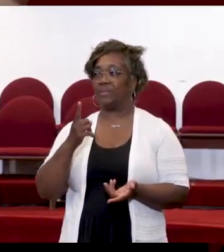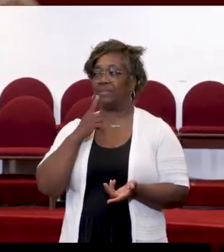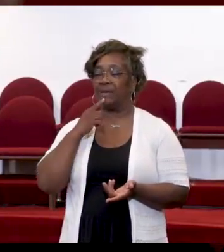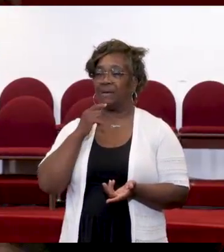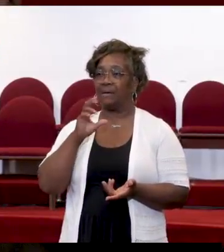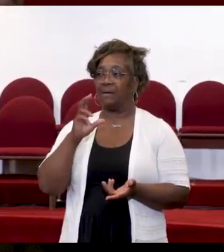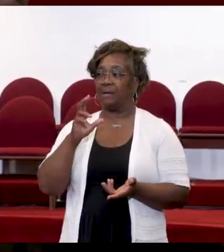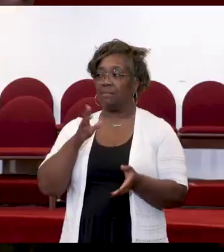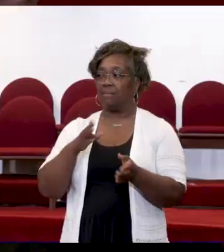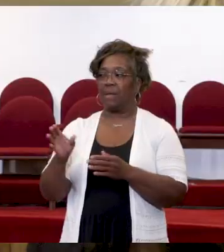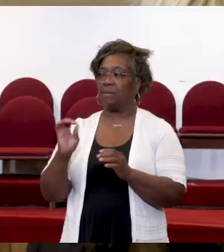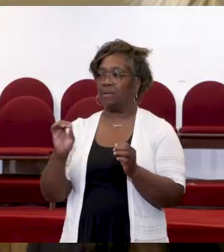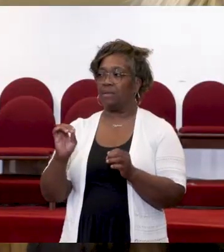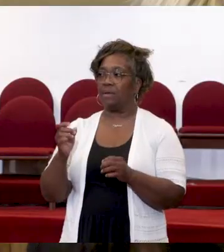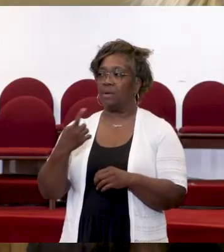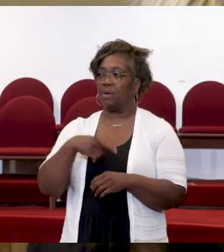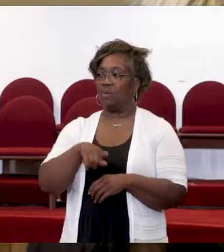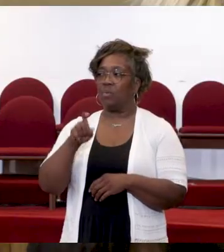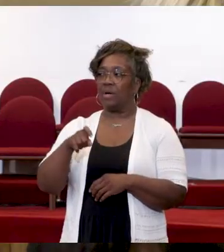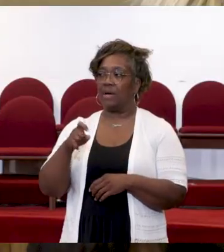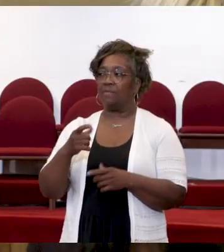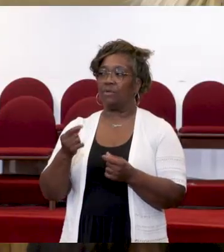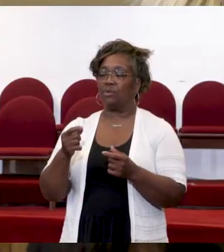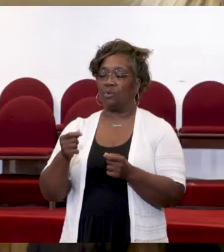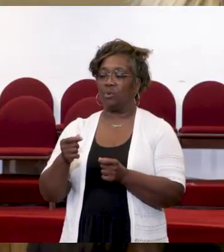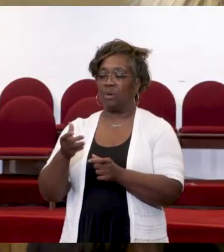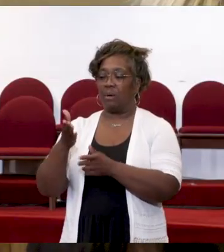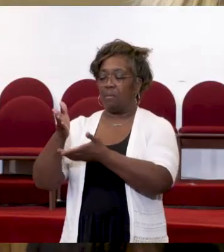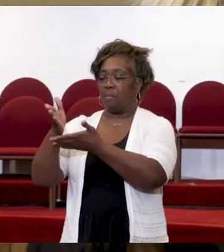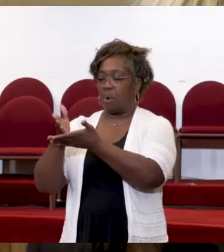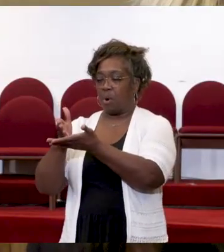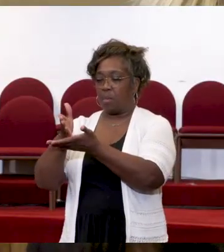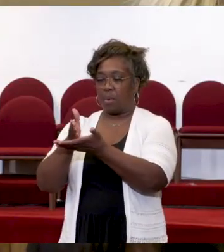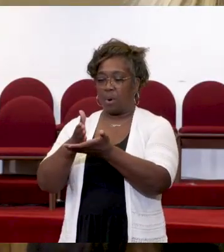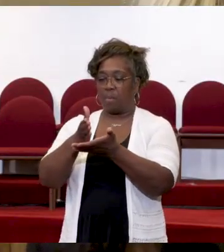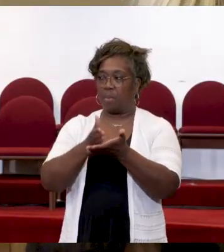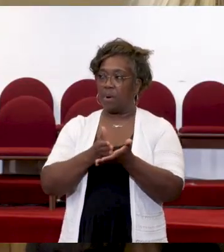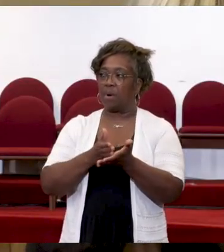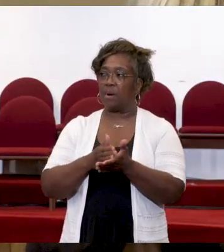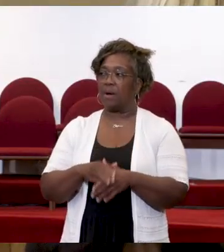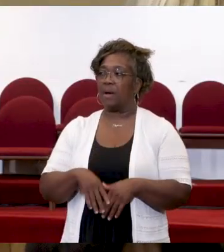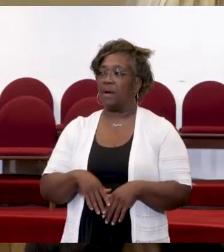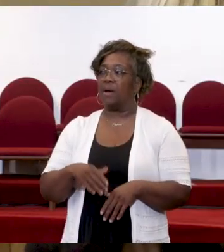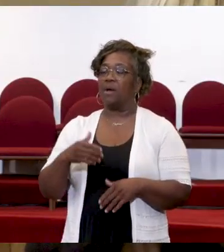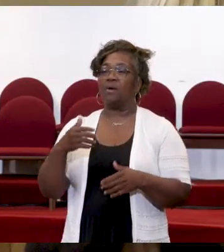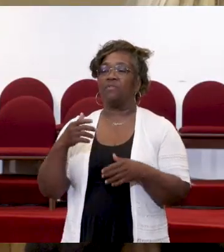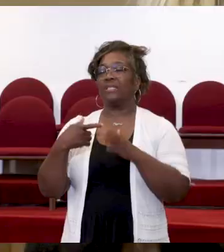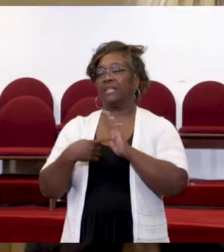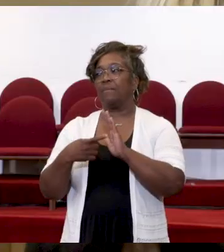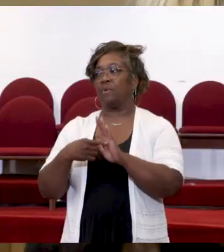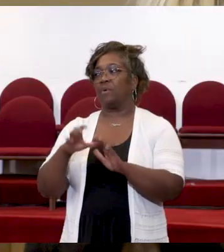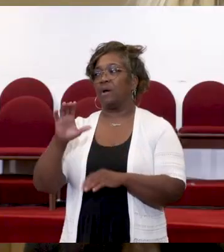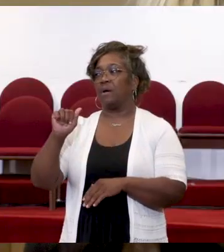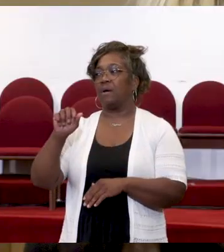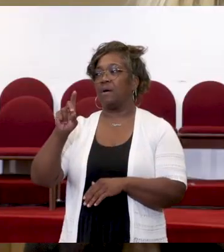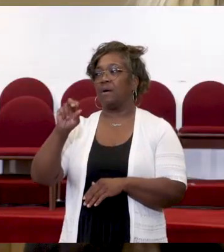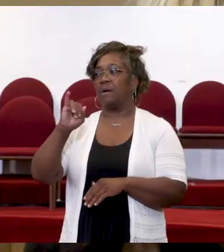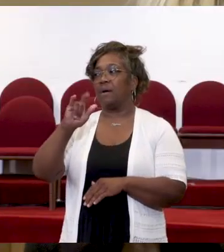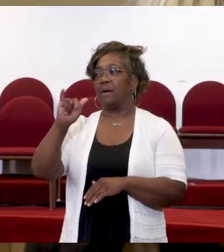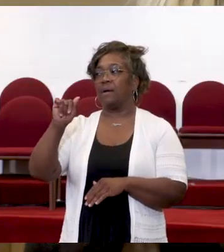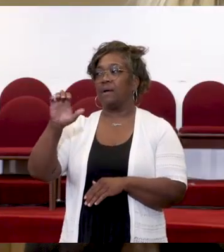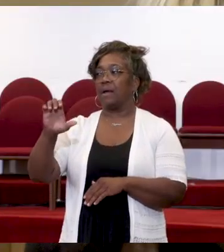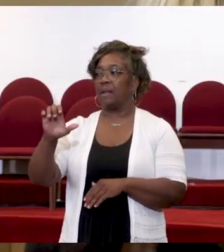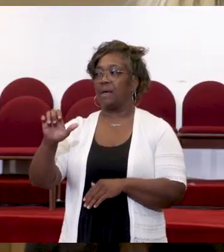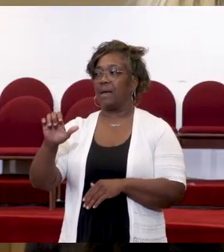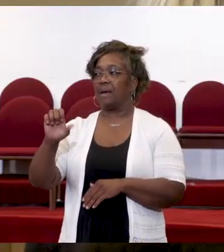plan, what we have to do is parcel by parcel. So you had, for example, the Cadillac stamping plant, right, on Connor and Gratiot,